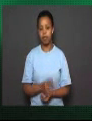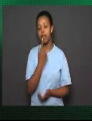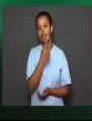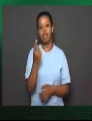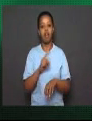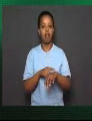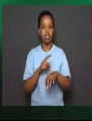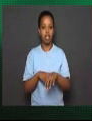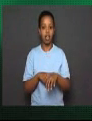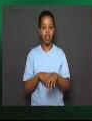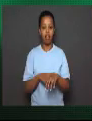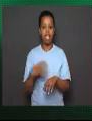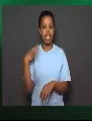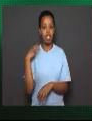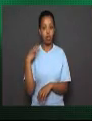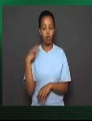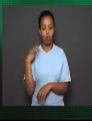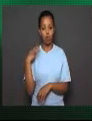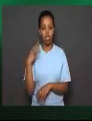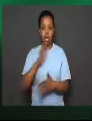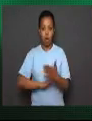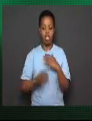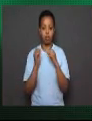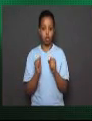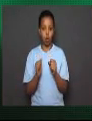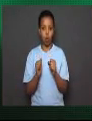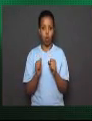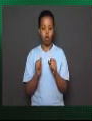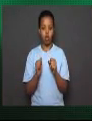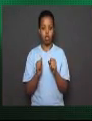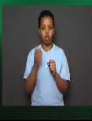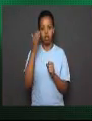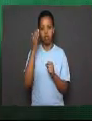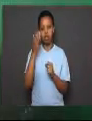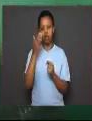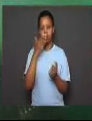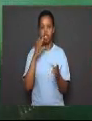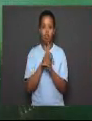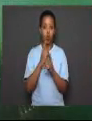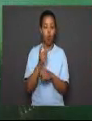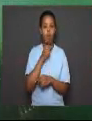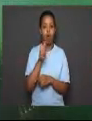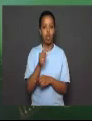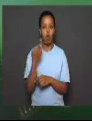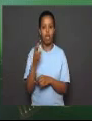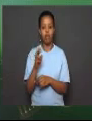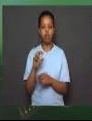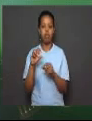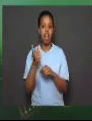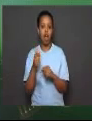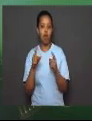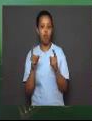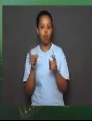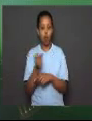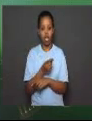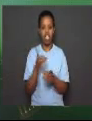Sometimes an individual may be born with an abnormal number of chromosomes. Students, why